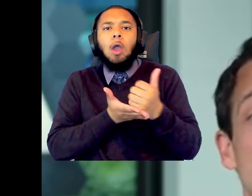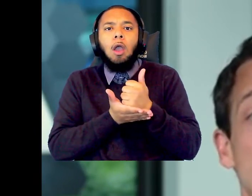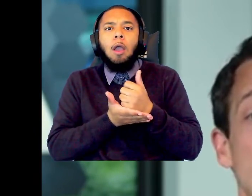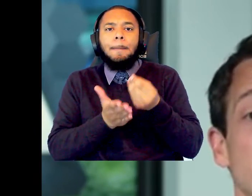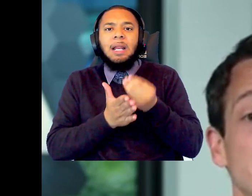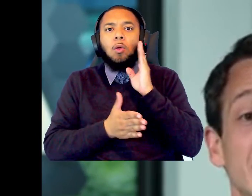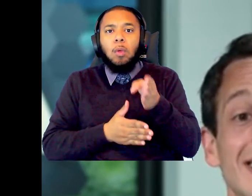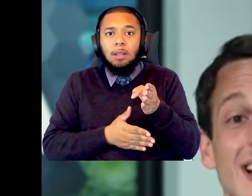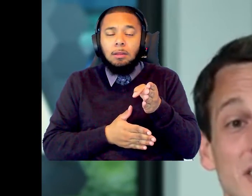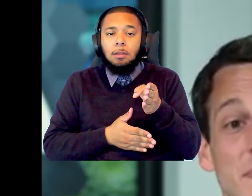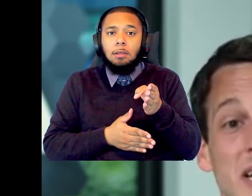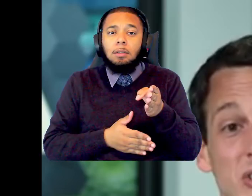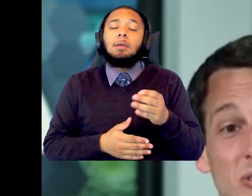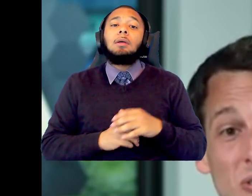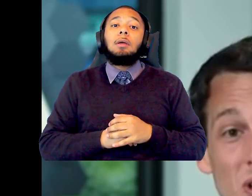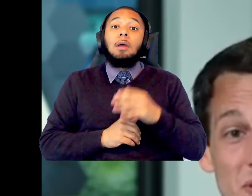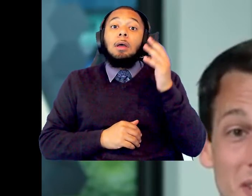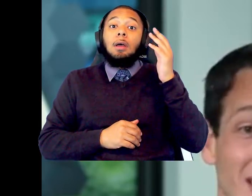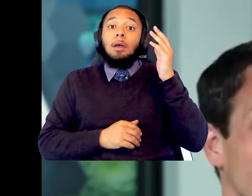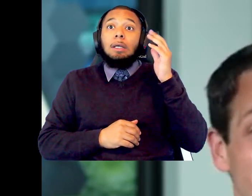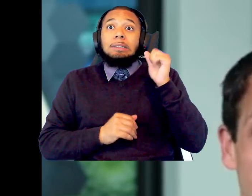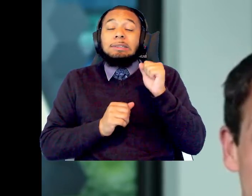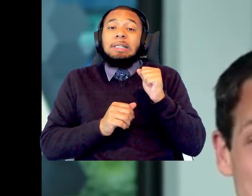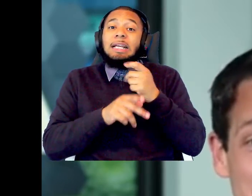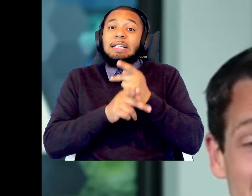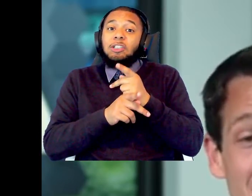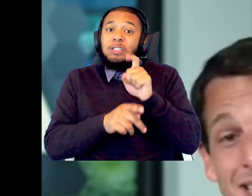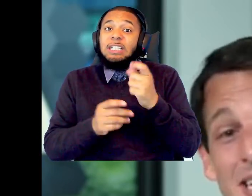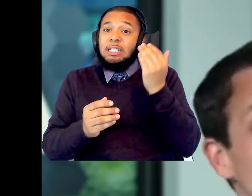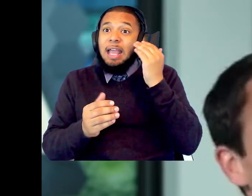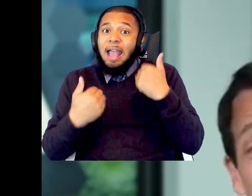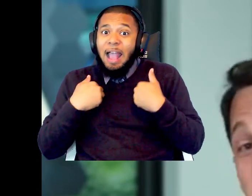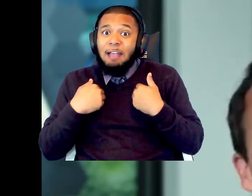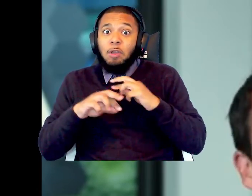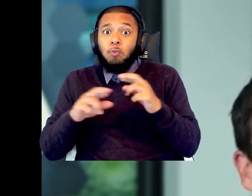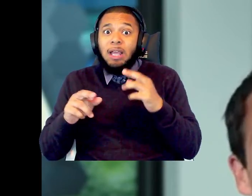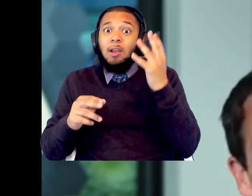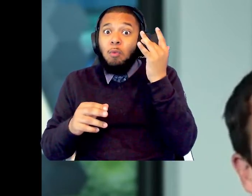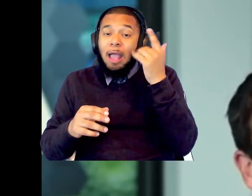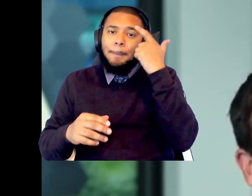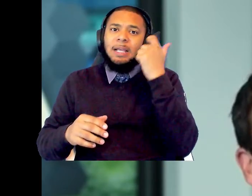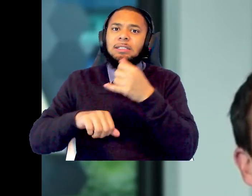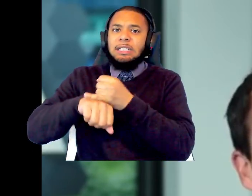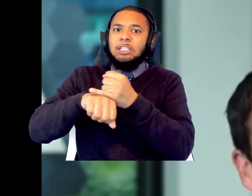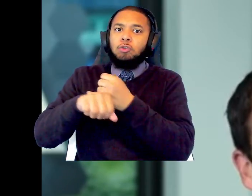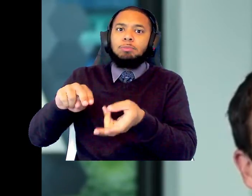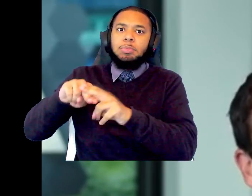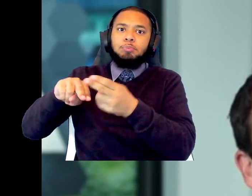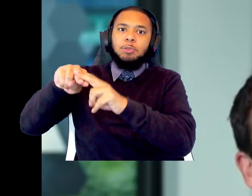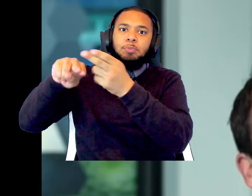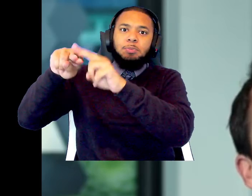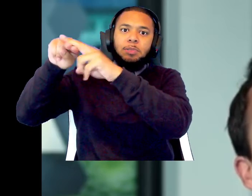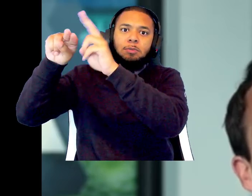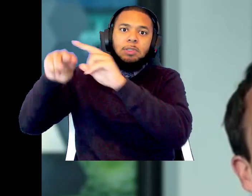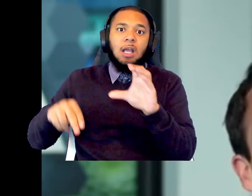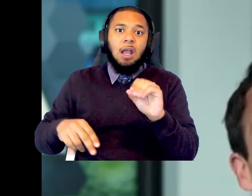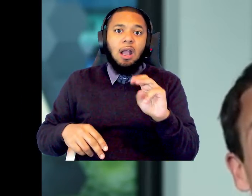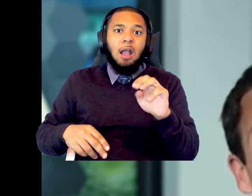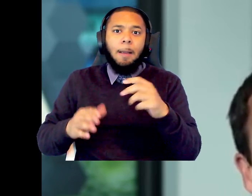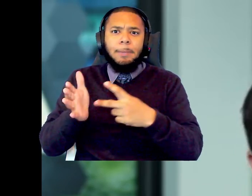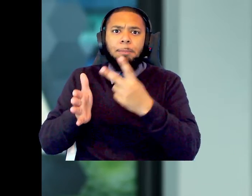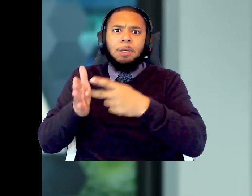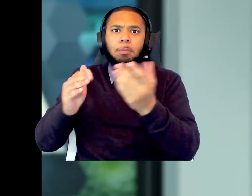they compound. It's exponential growth. And this time, it's exponential growth you don't want. Your debt, the amount you owe,